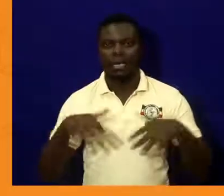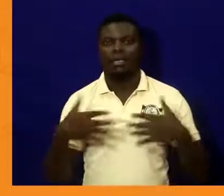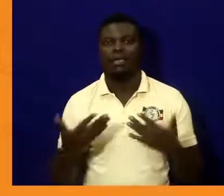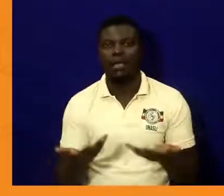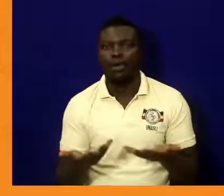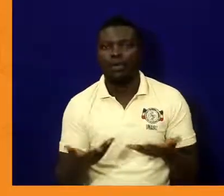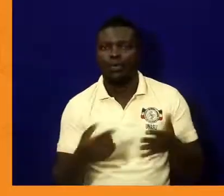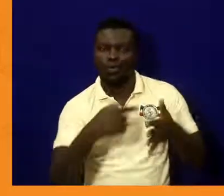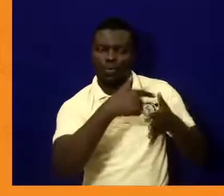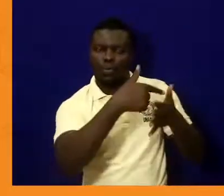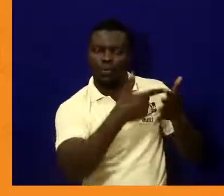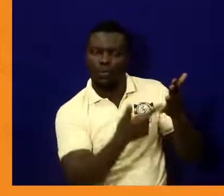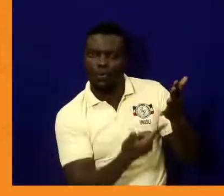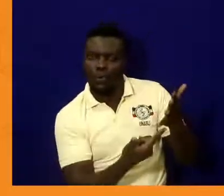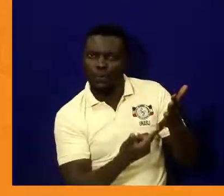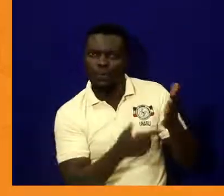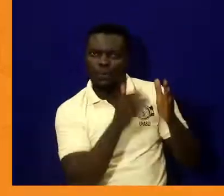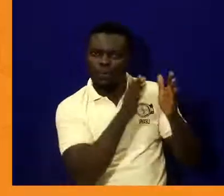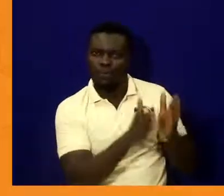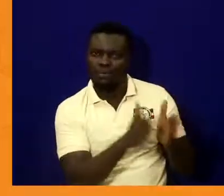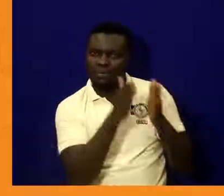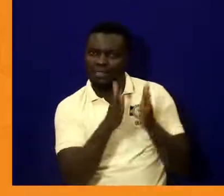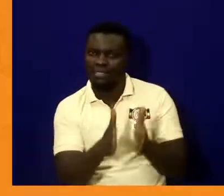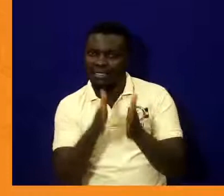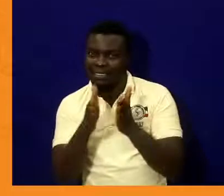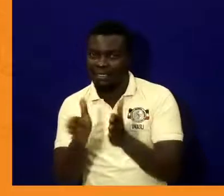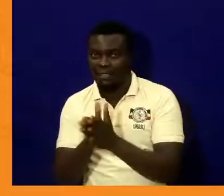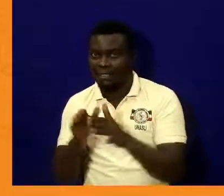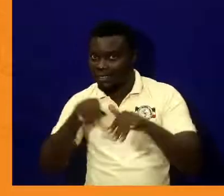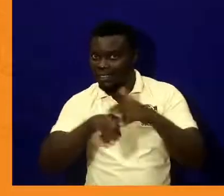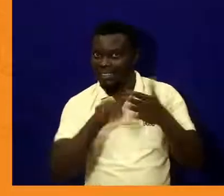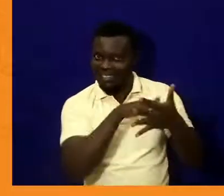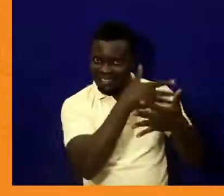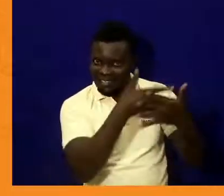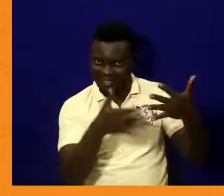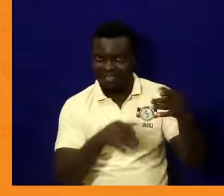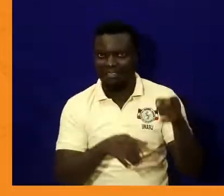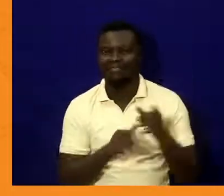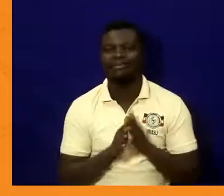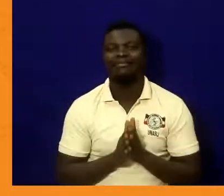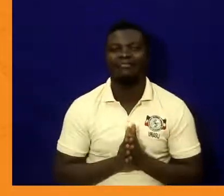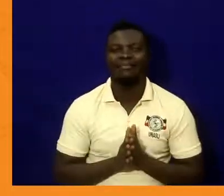how elements are classified in the periodic table.